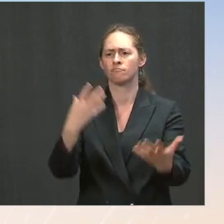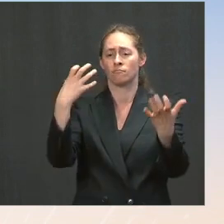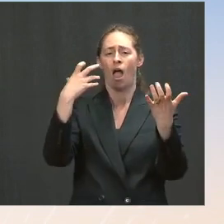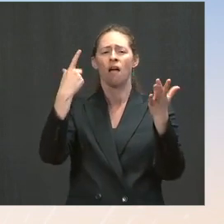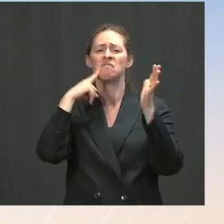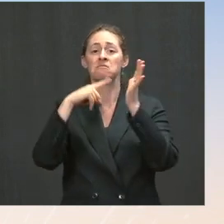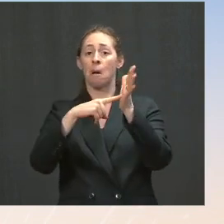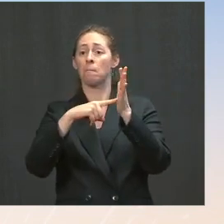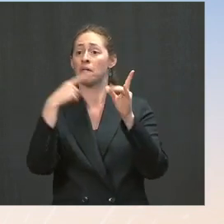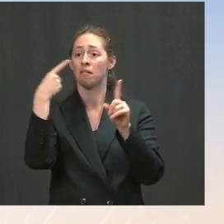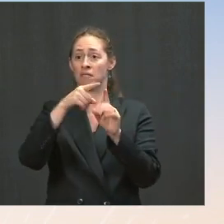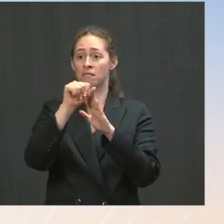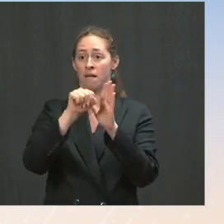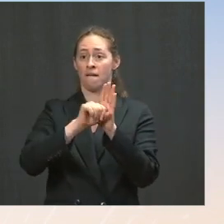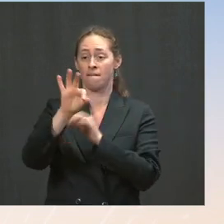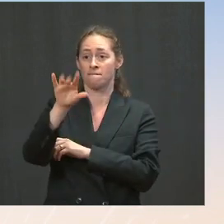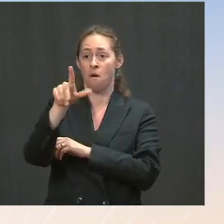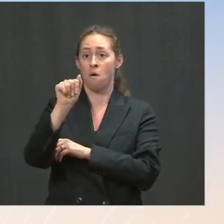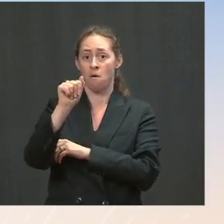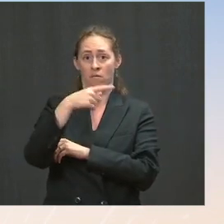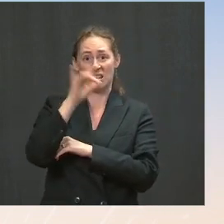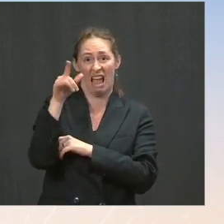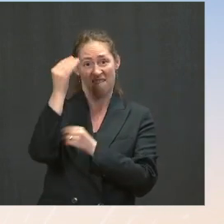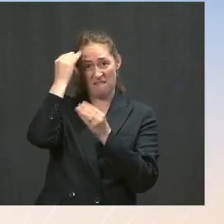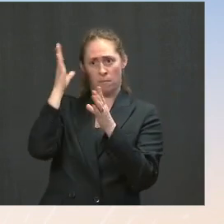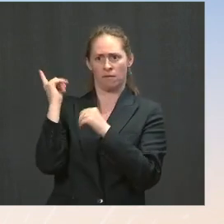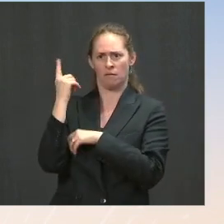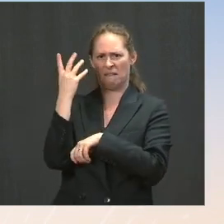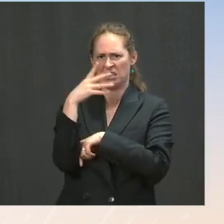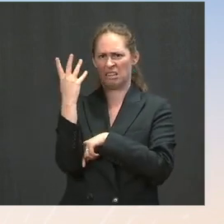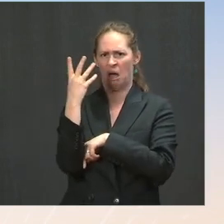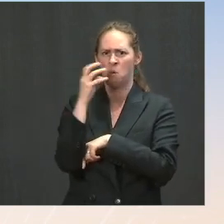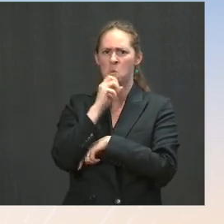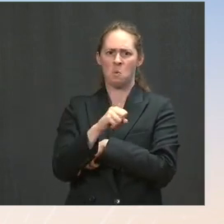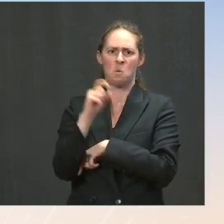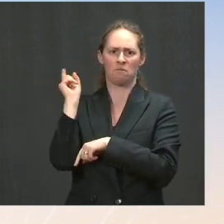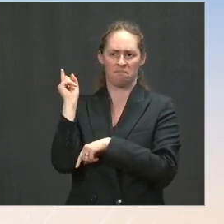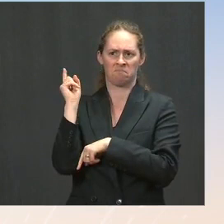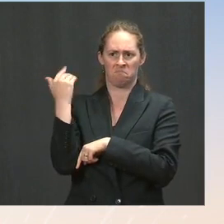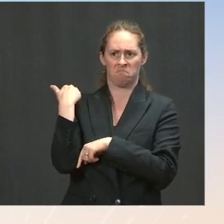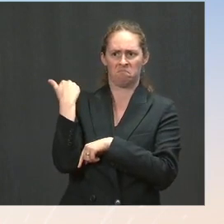is from 4 days ago. Florida is one of the states that has the highest